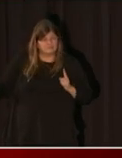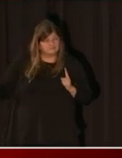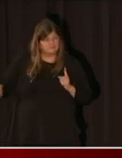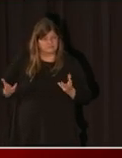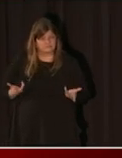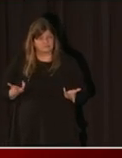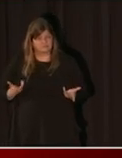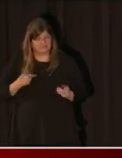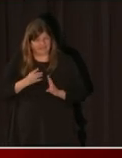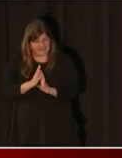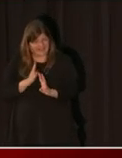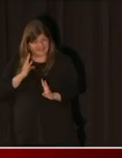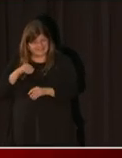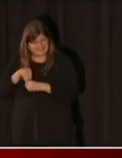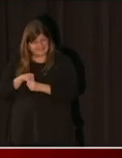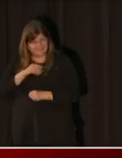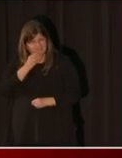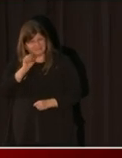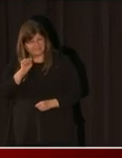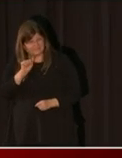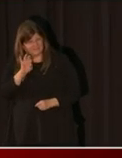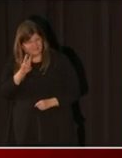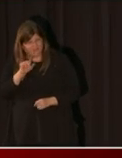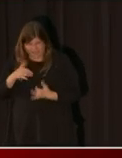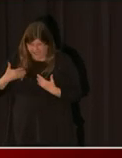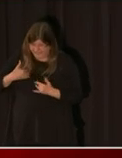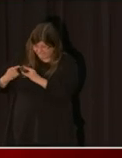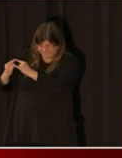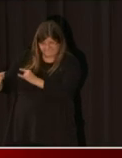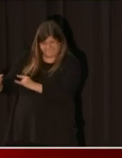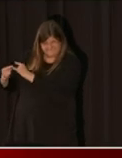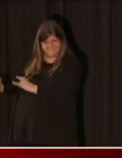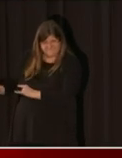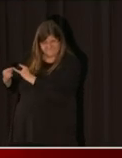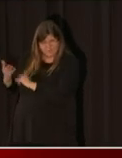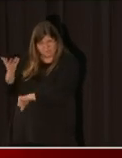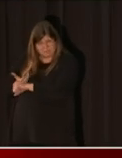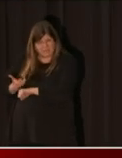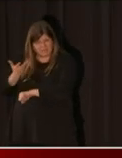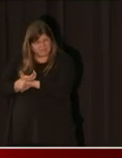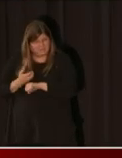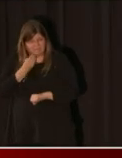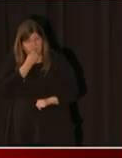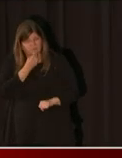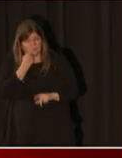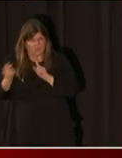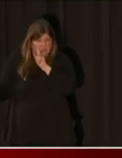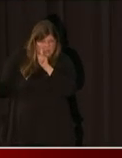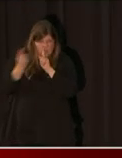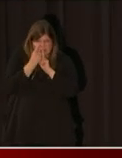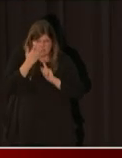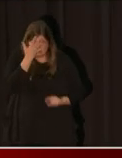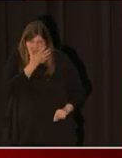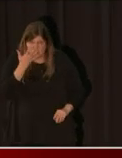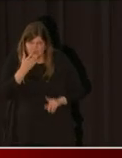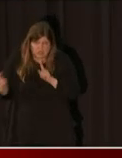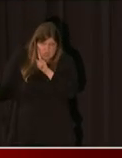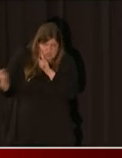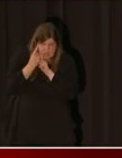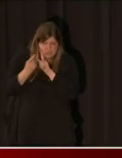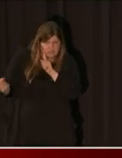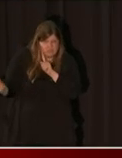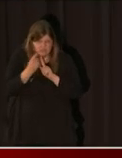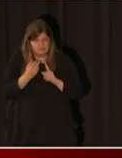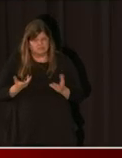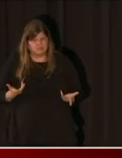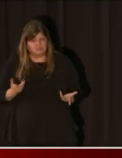order, why are they allowed to aggressively panhandle and get in people's faces? And it's illegal under